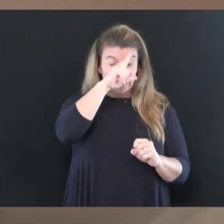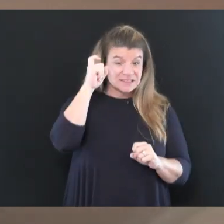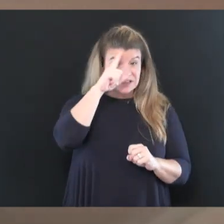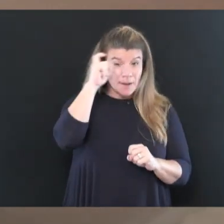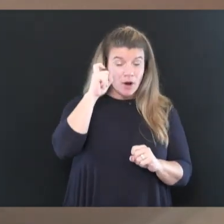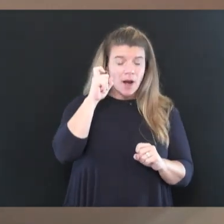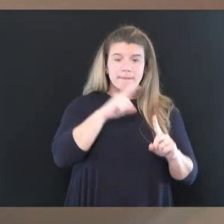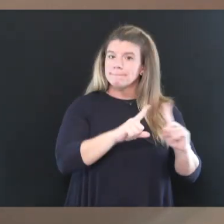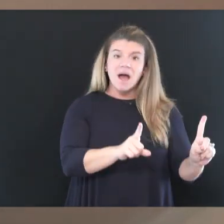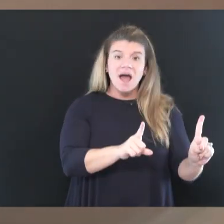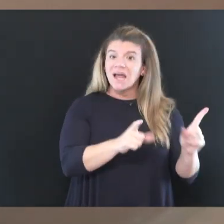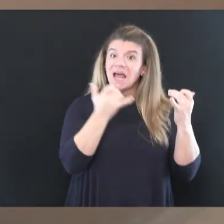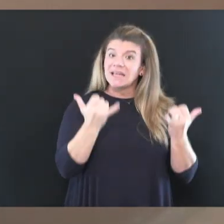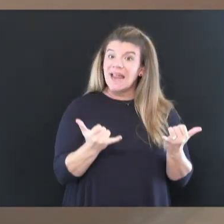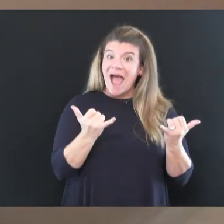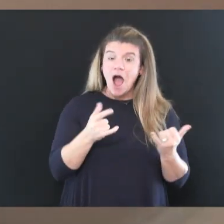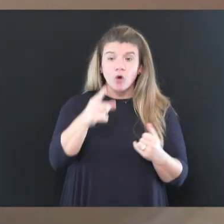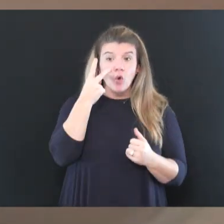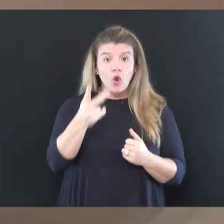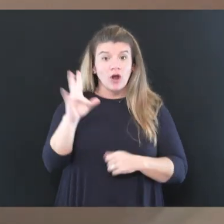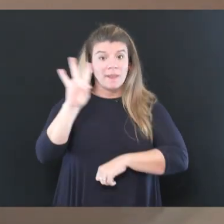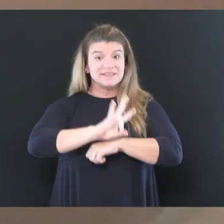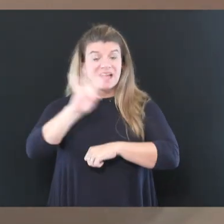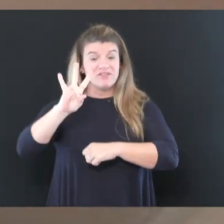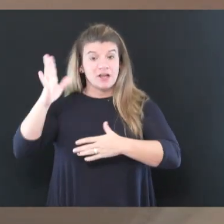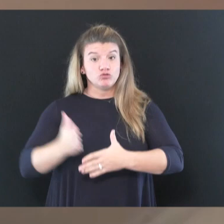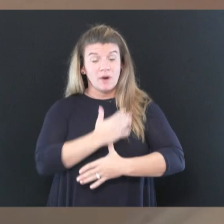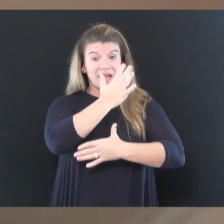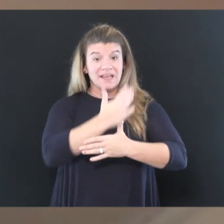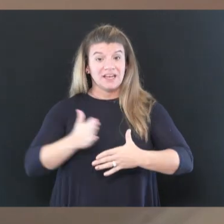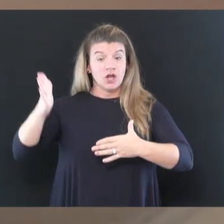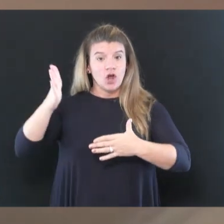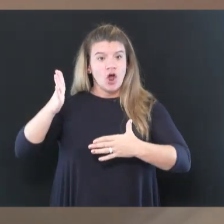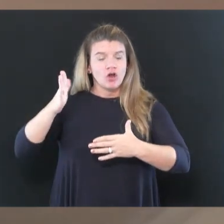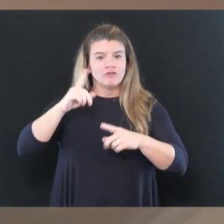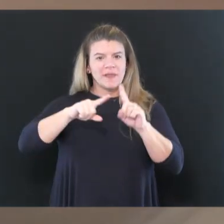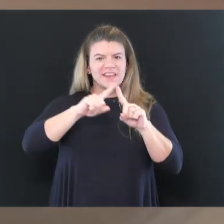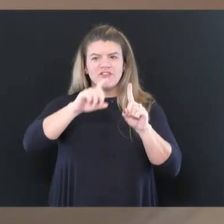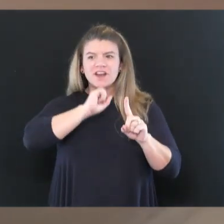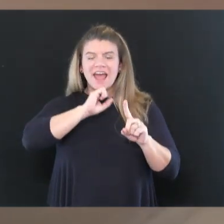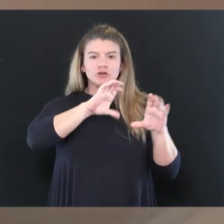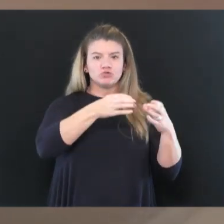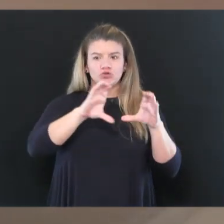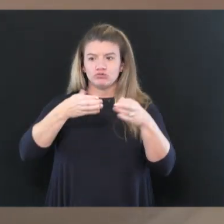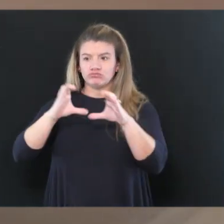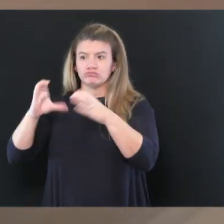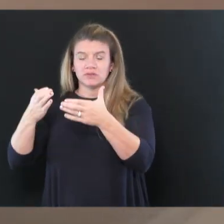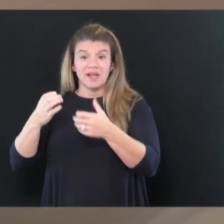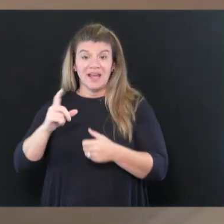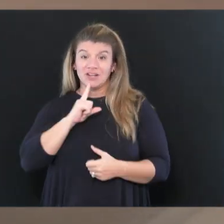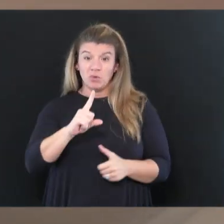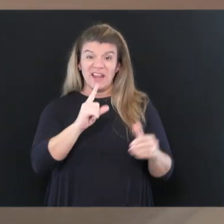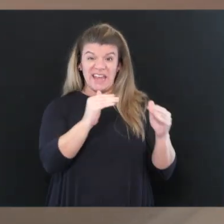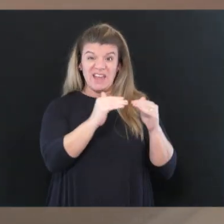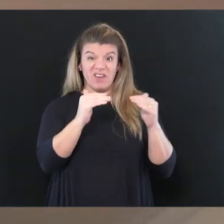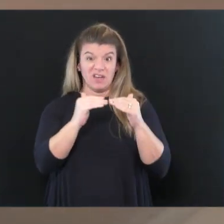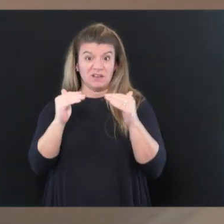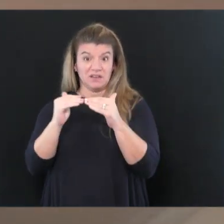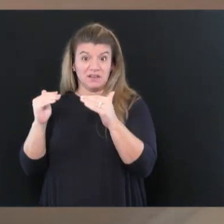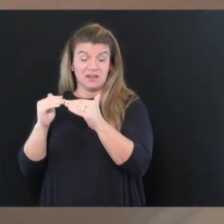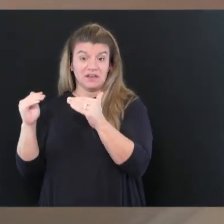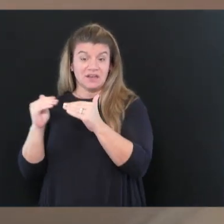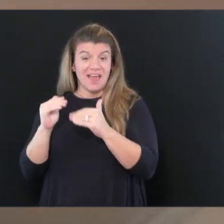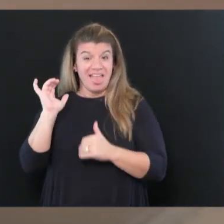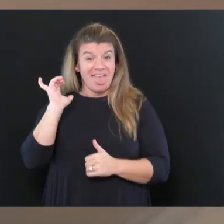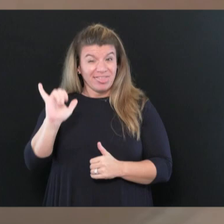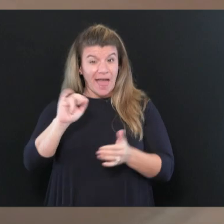But now, when you look at our 7-day trend across the age demographics, it's really very evenly spread. And that